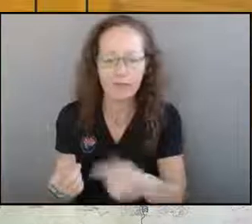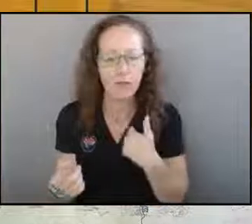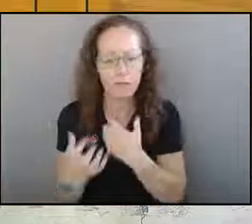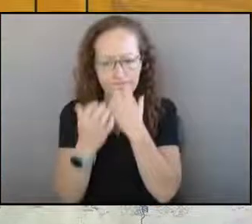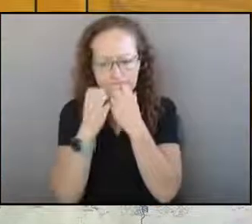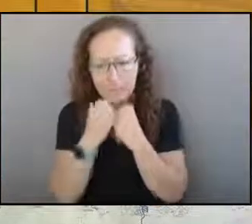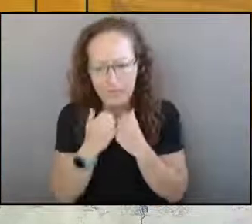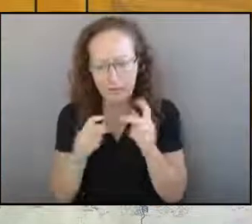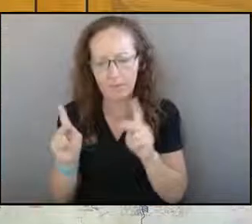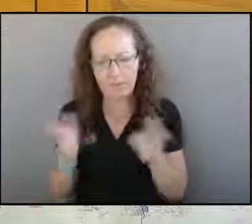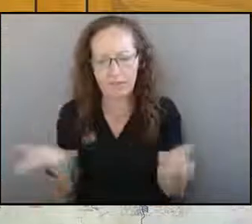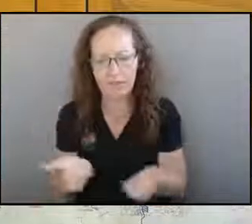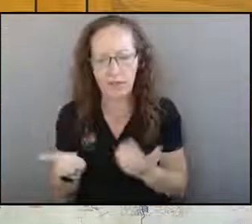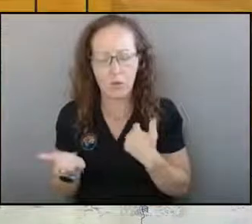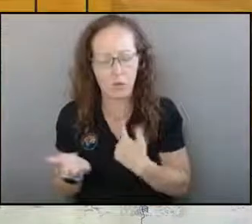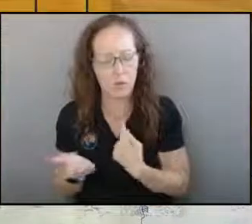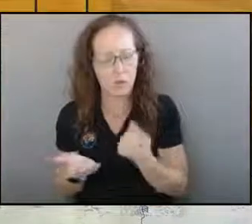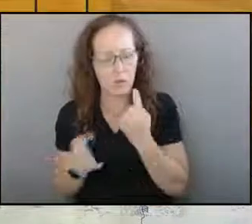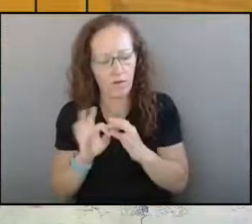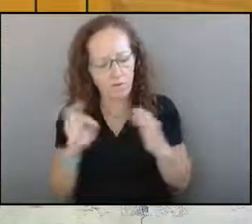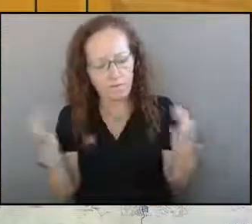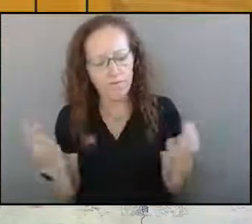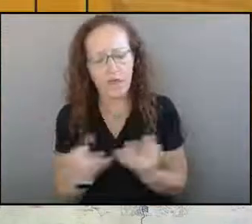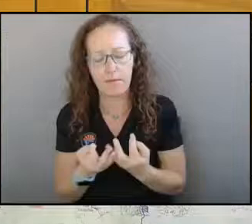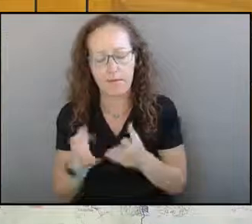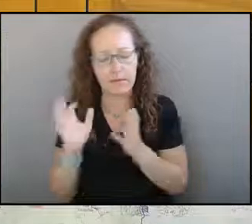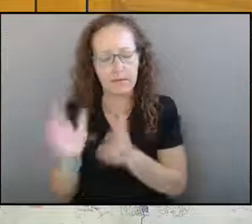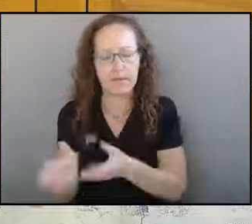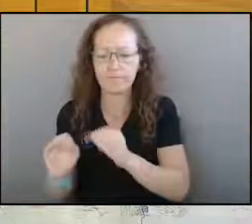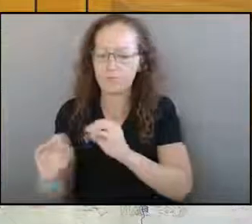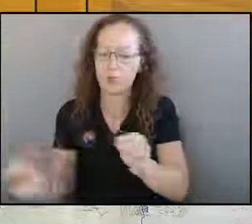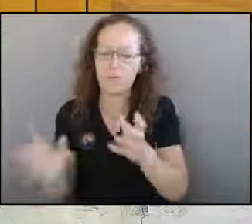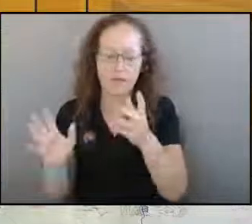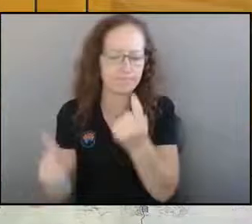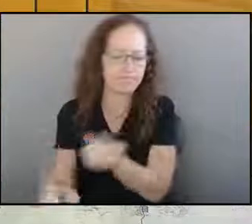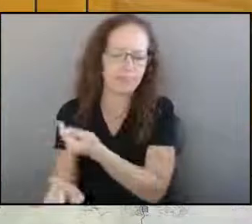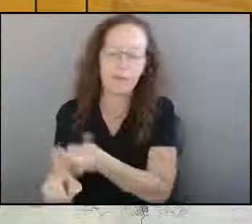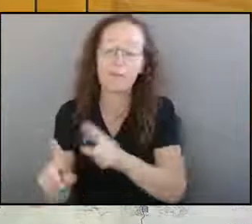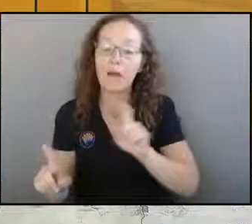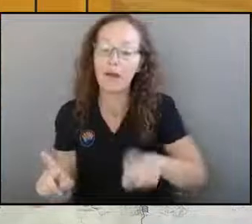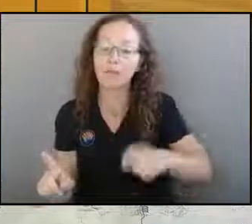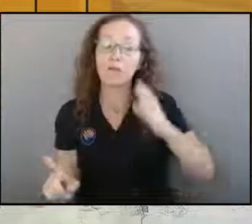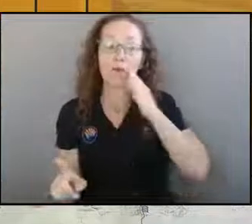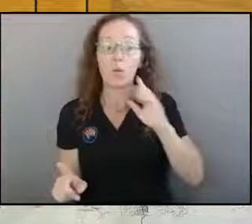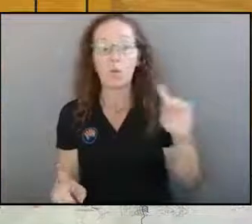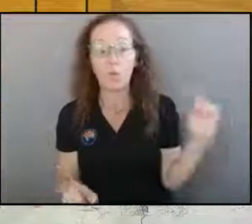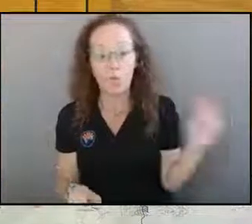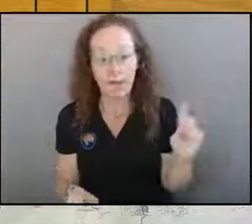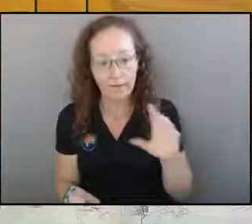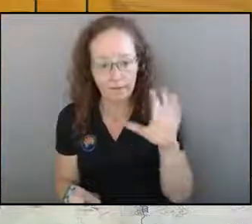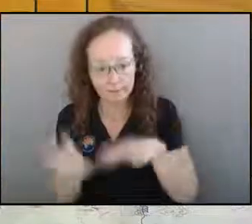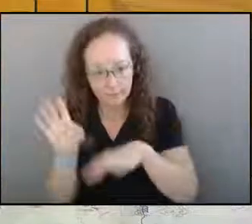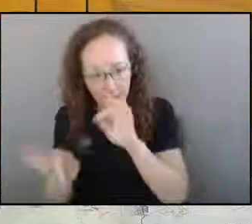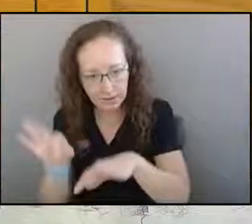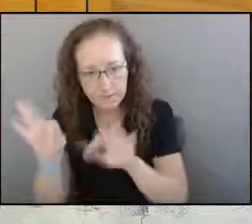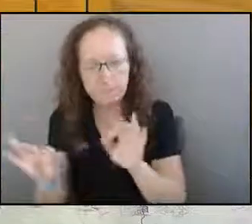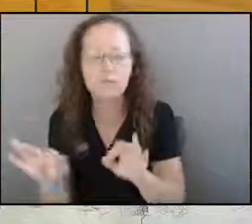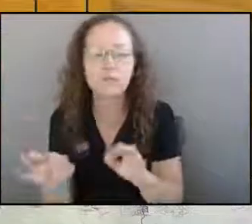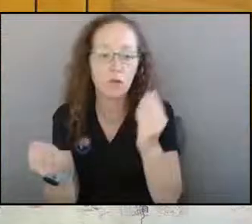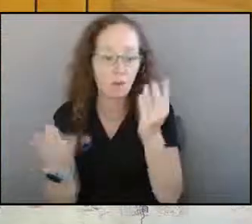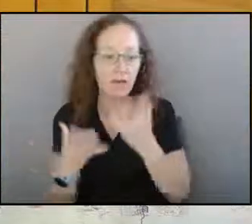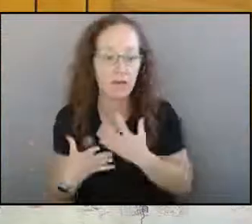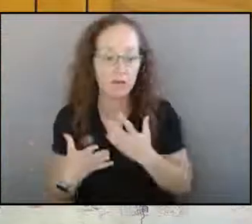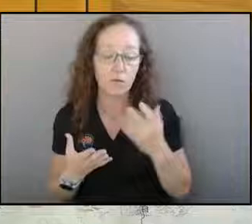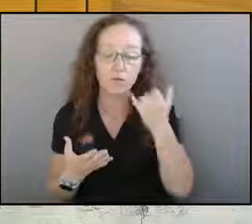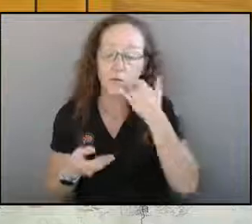family, and we will not leave anybody behind, but we have to know where to go. So let us know that. 758-2217 is